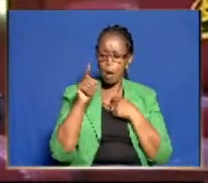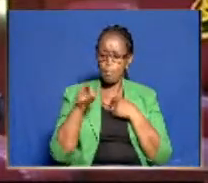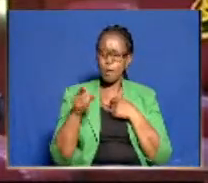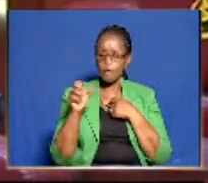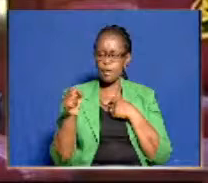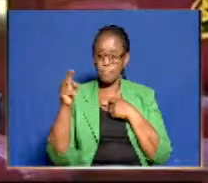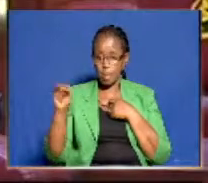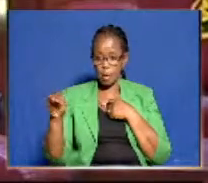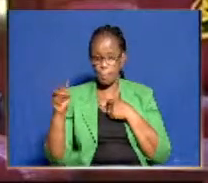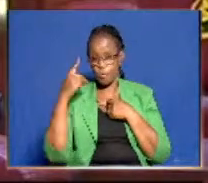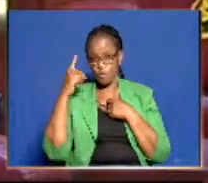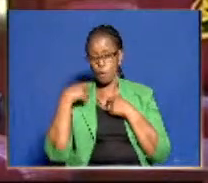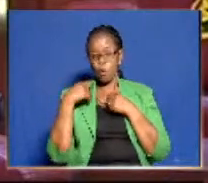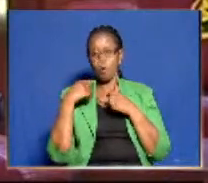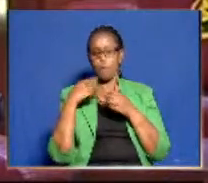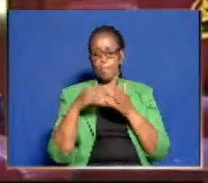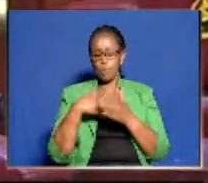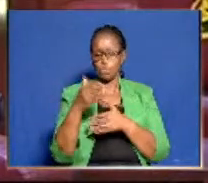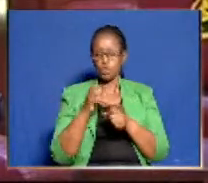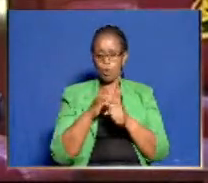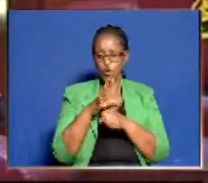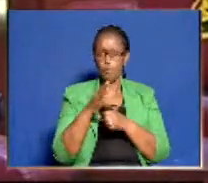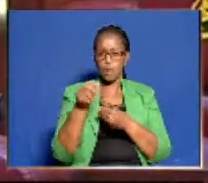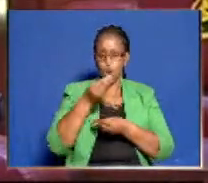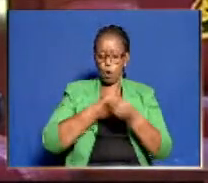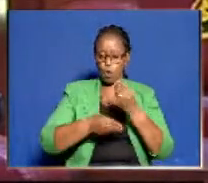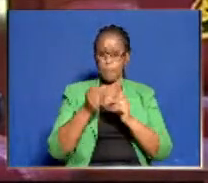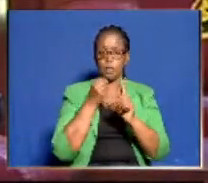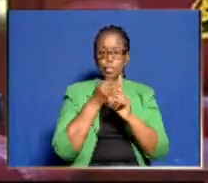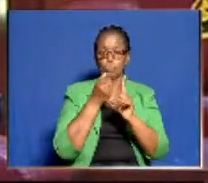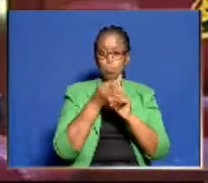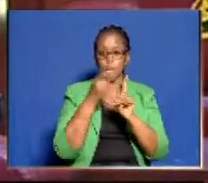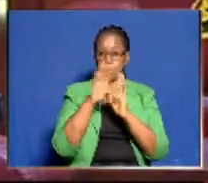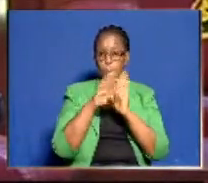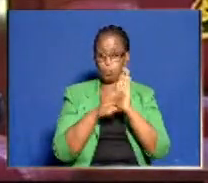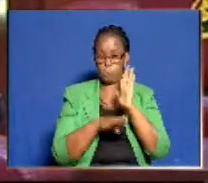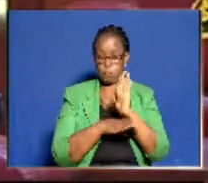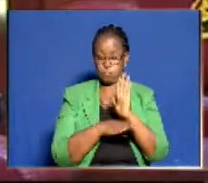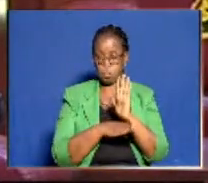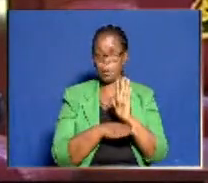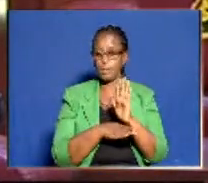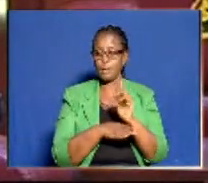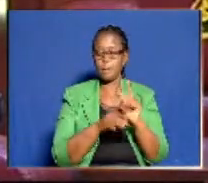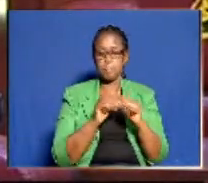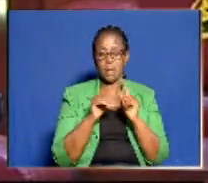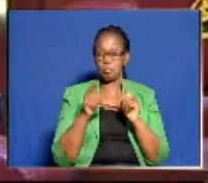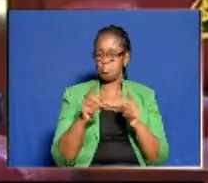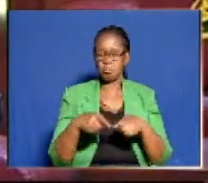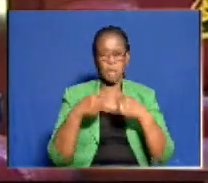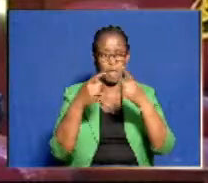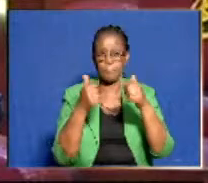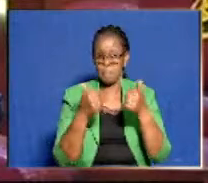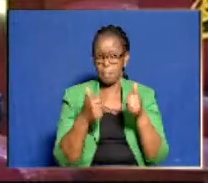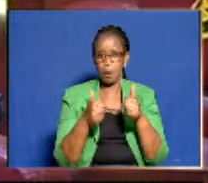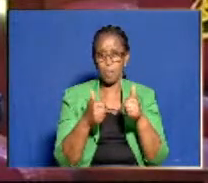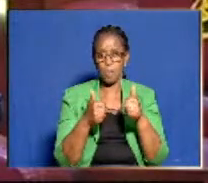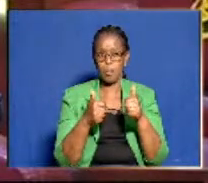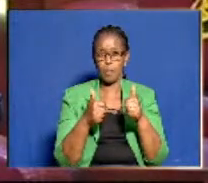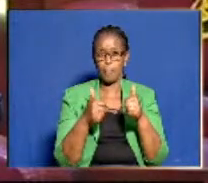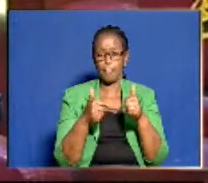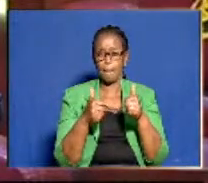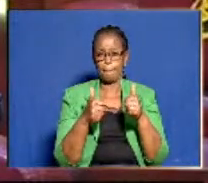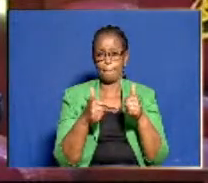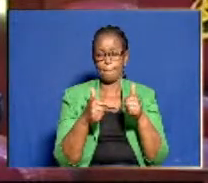the post-COVID economic stimulus program, on which it was not given, or rather